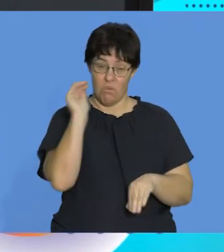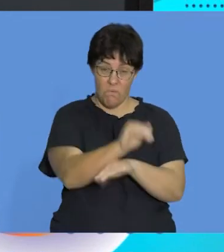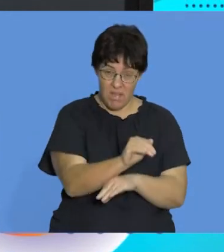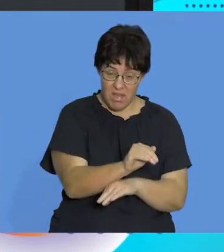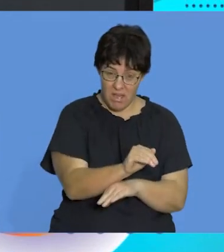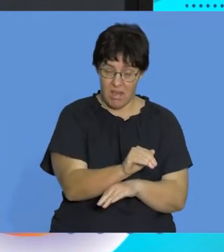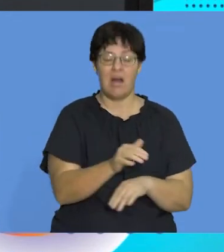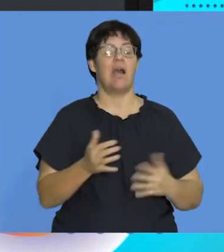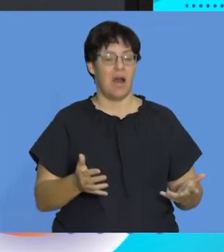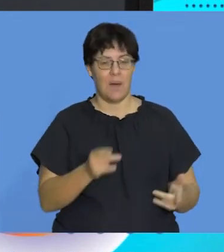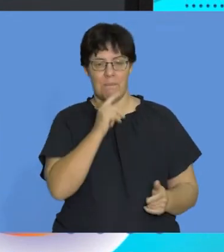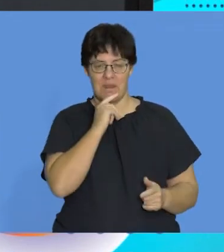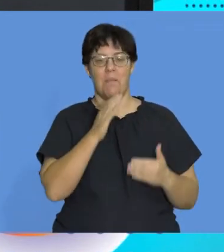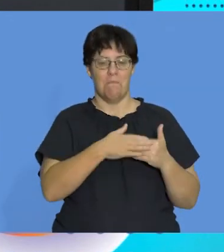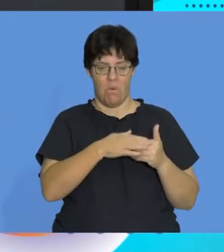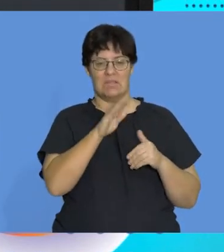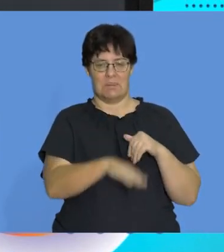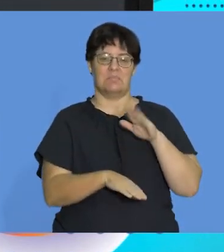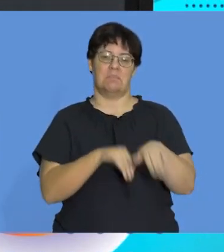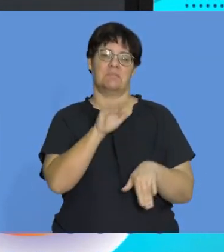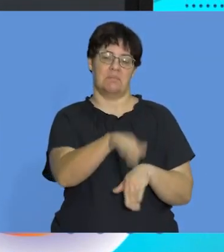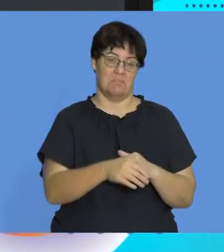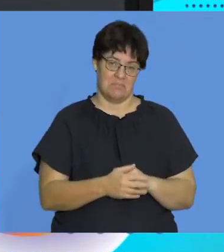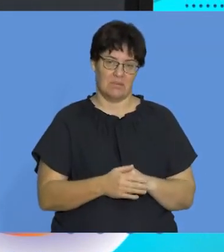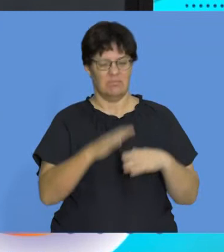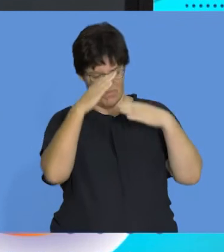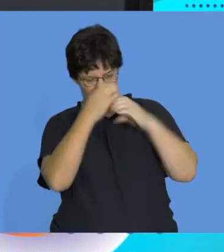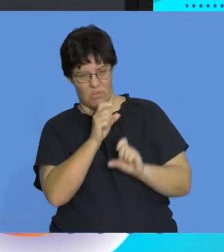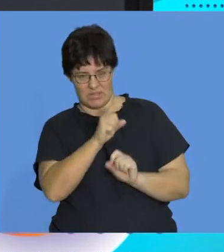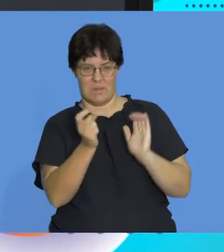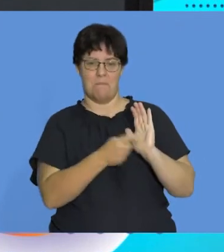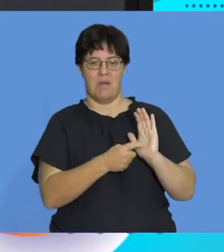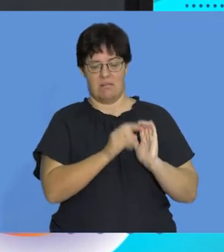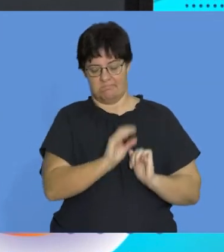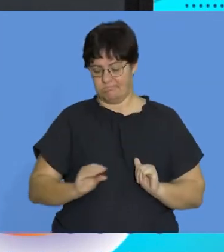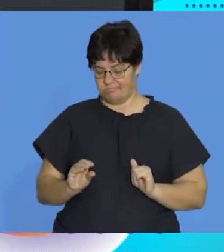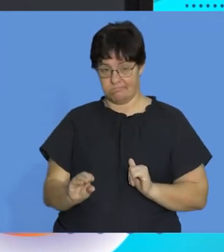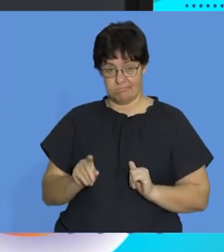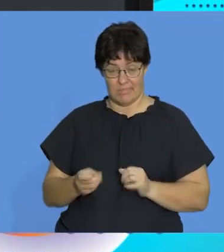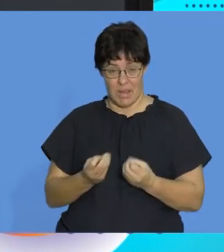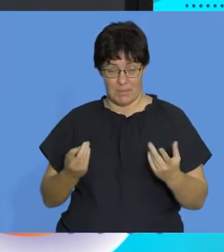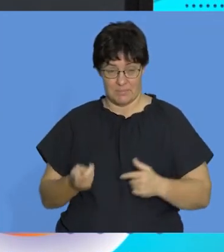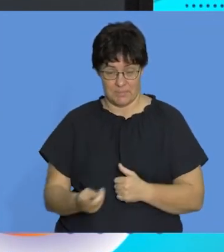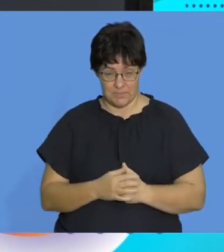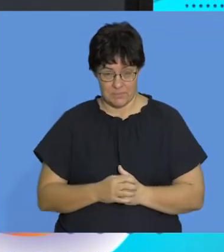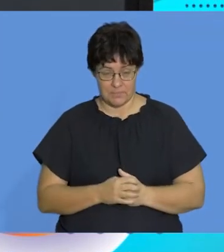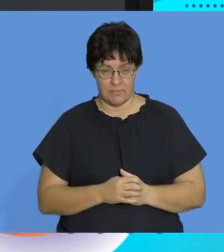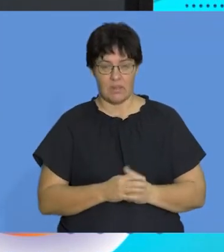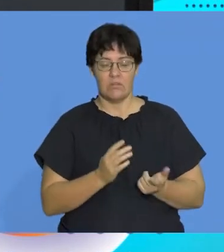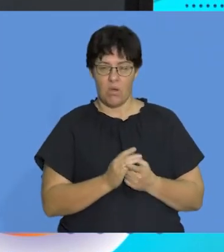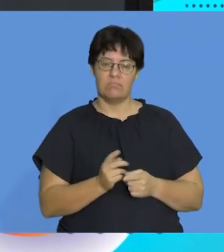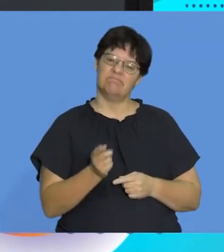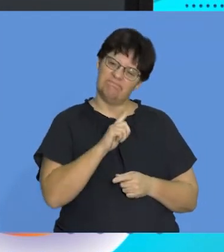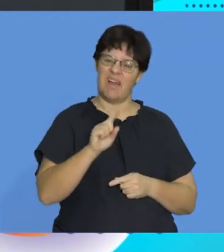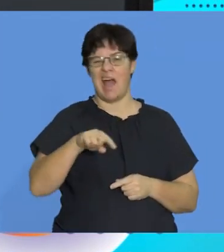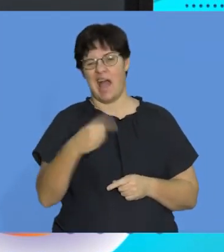that it's a multi-step type of a problem. So just pay attention to the mark allocation as well. Now let's focus our attention on a different